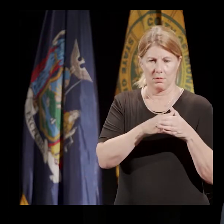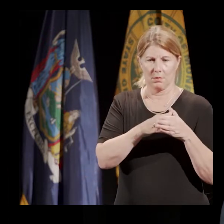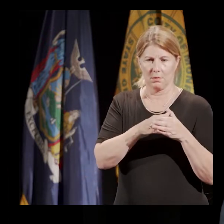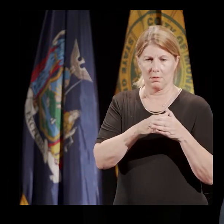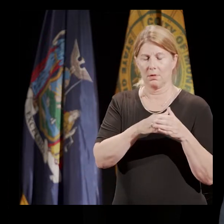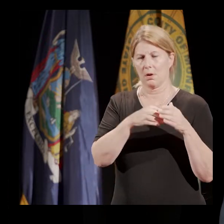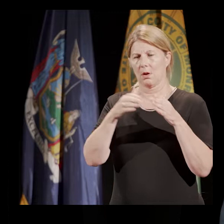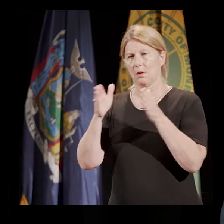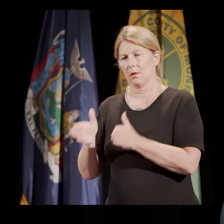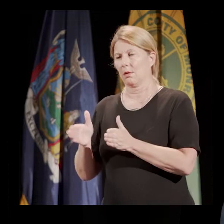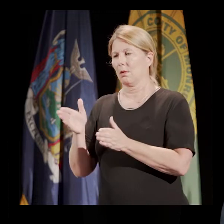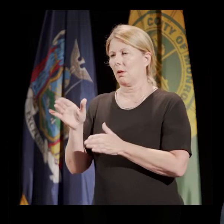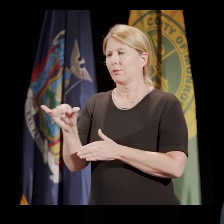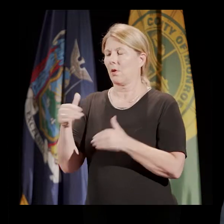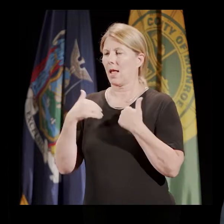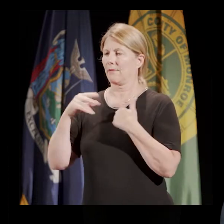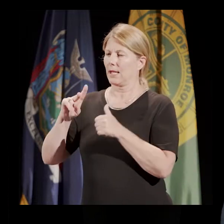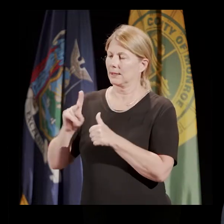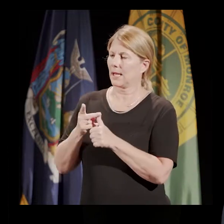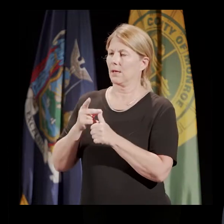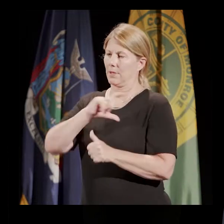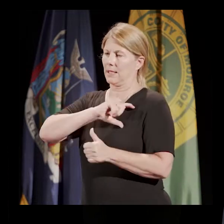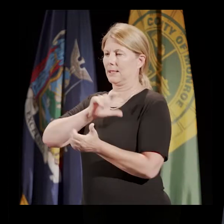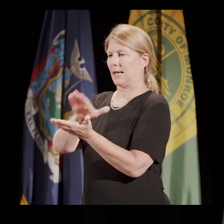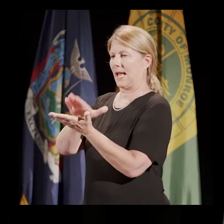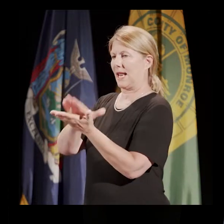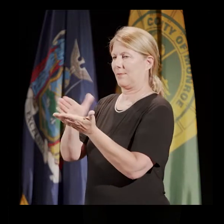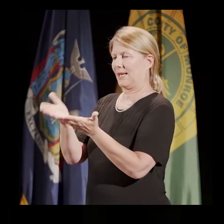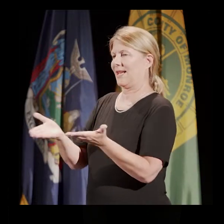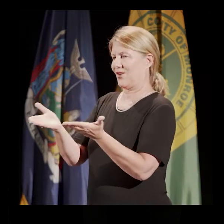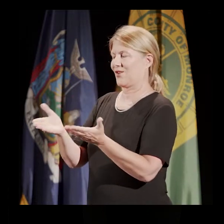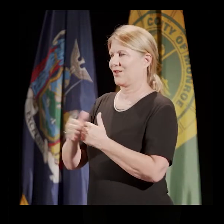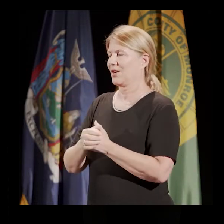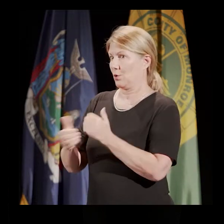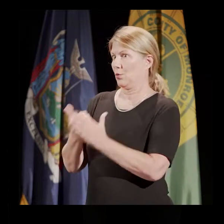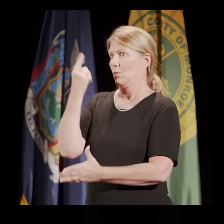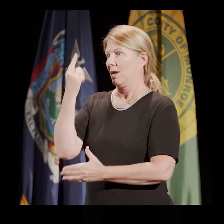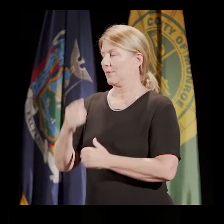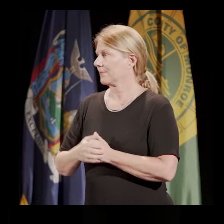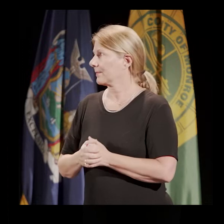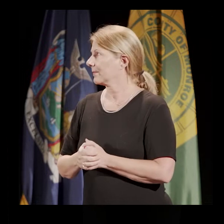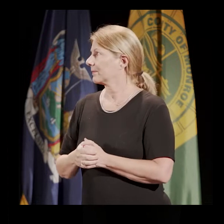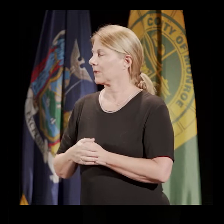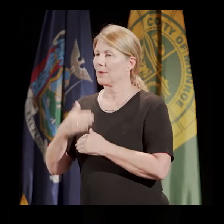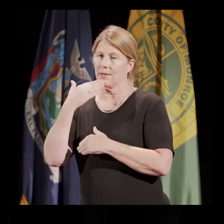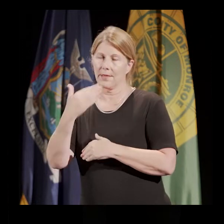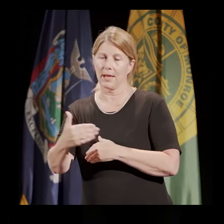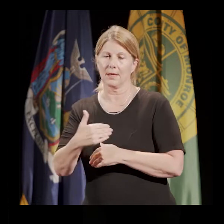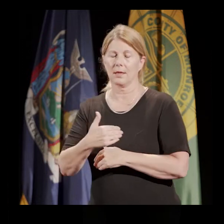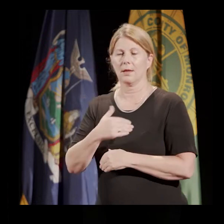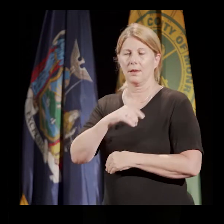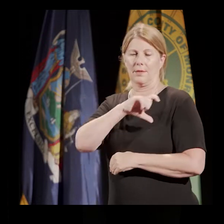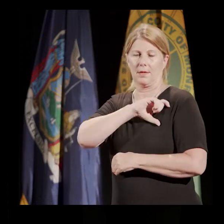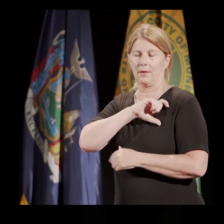year to speed up the hiring and replacement process. I also want to thank our partners at the Sheriff's Office, State